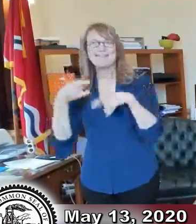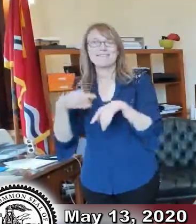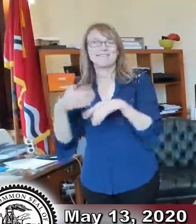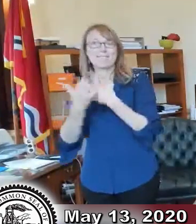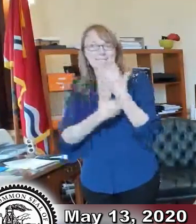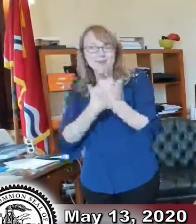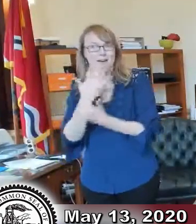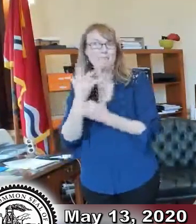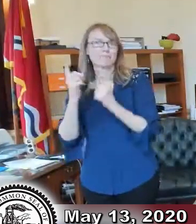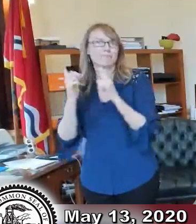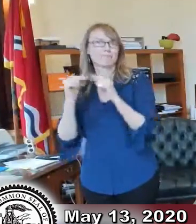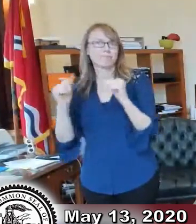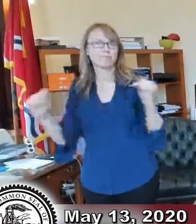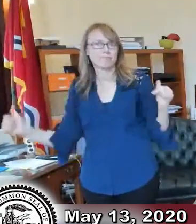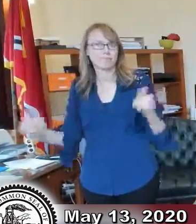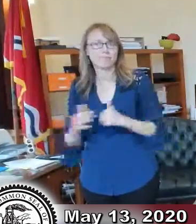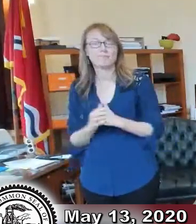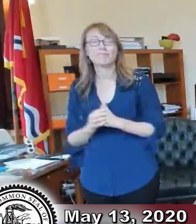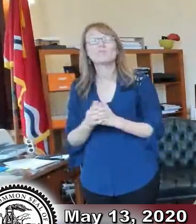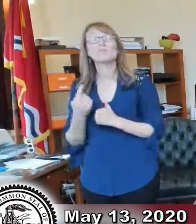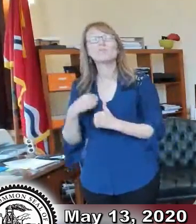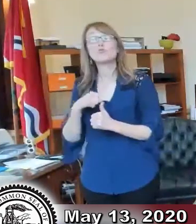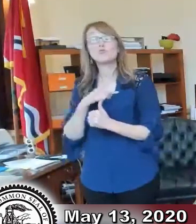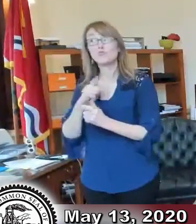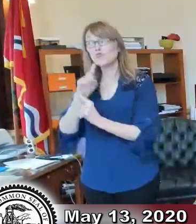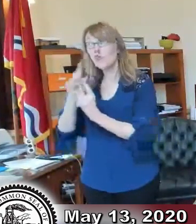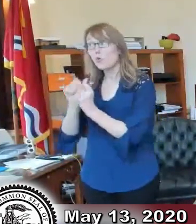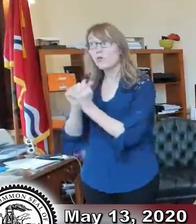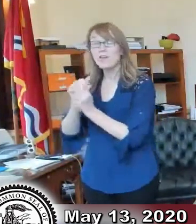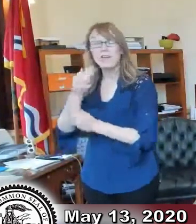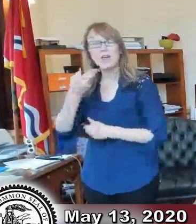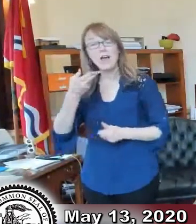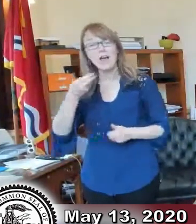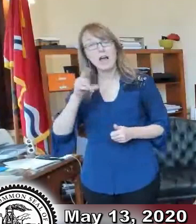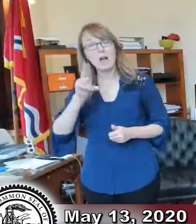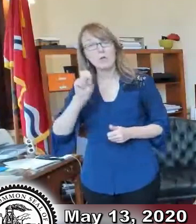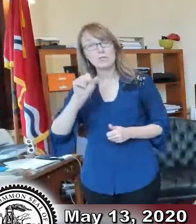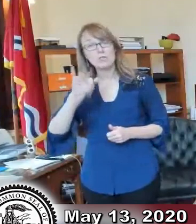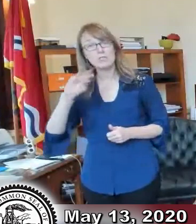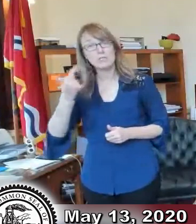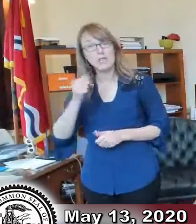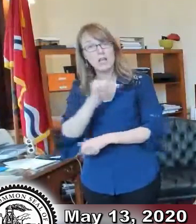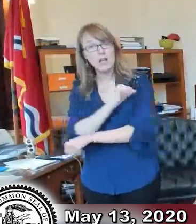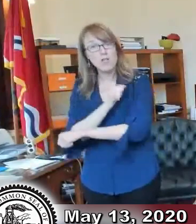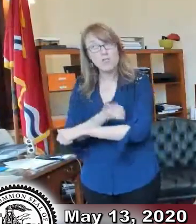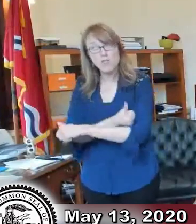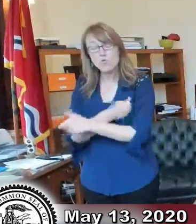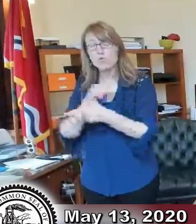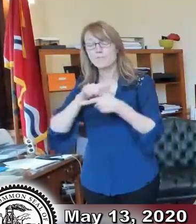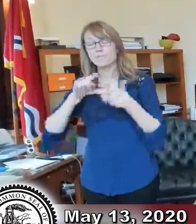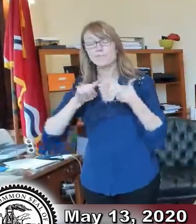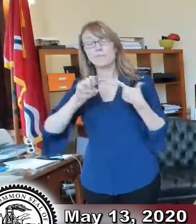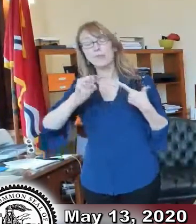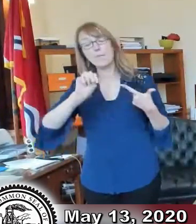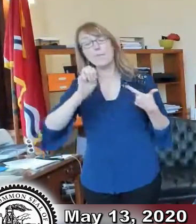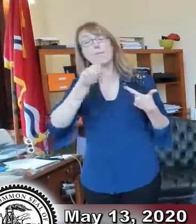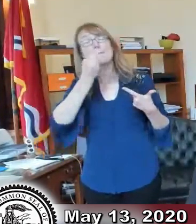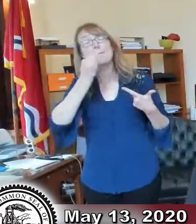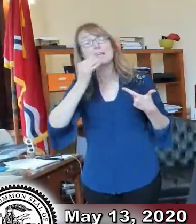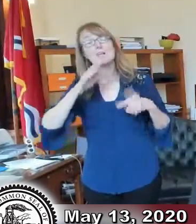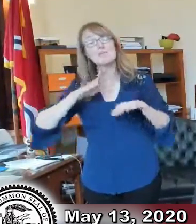Authority. We are working with the folks who distribute Meals on Wheels. We're working with senior buildings